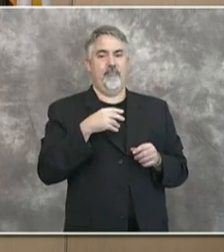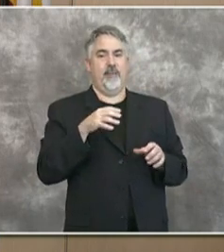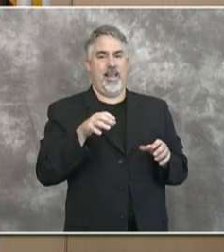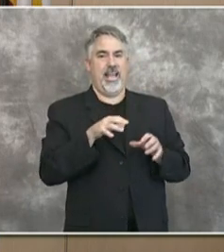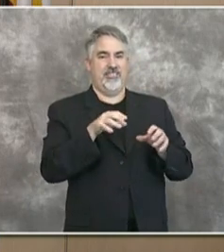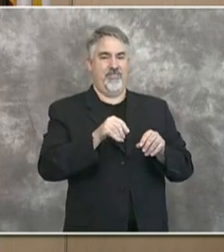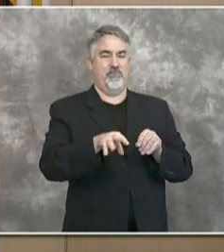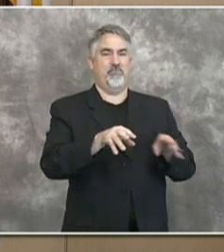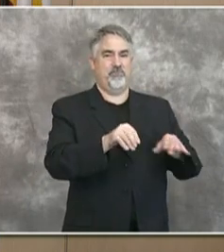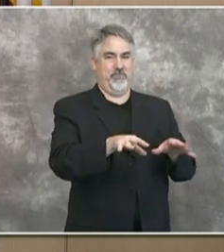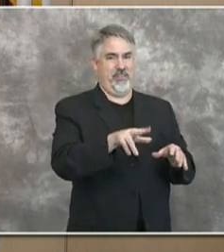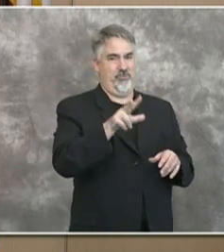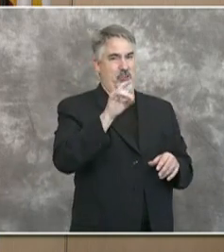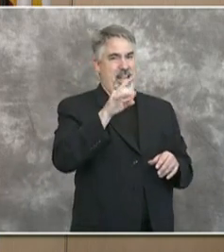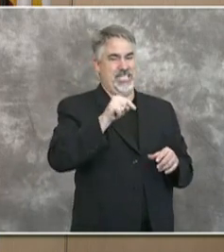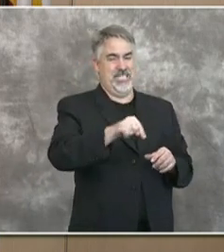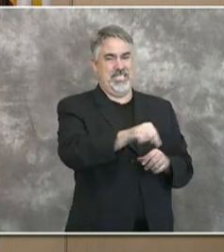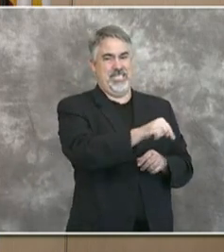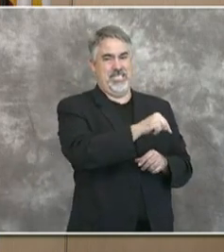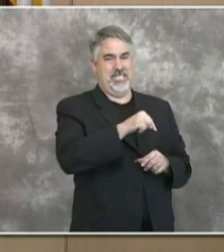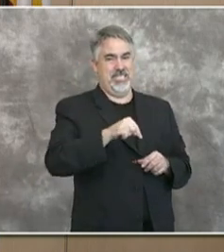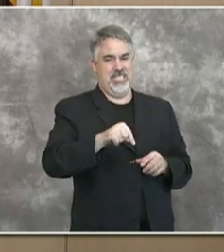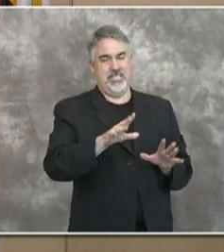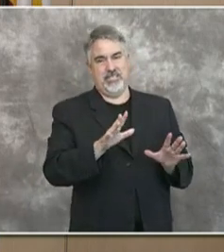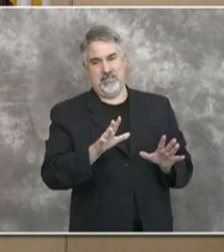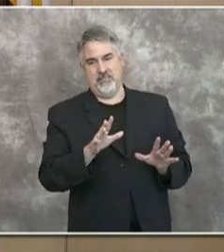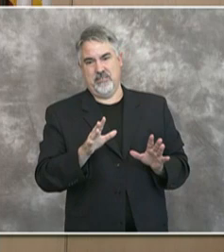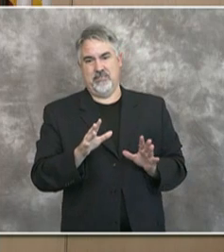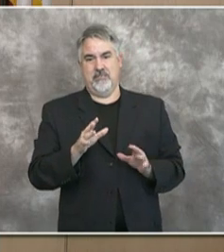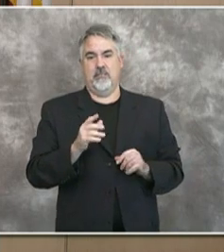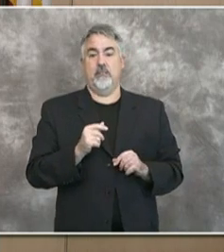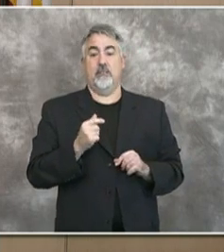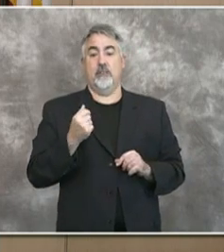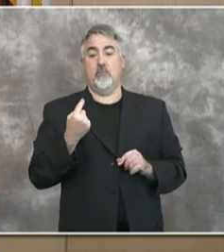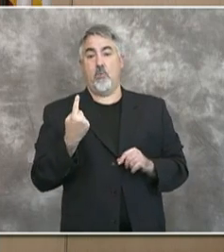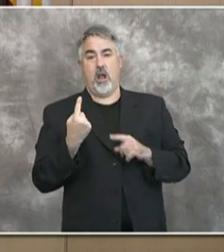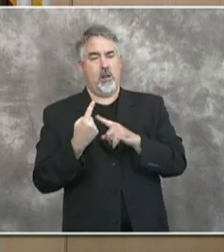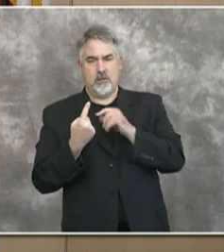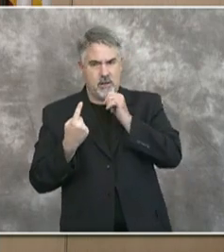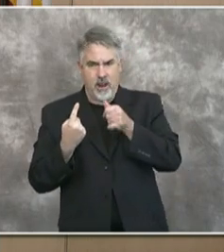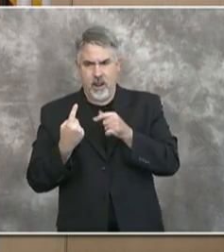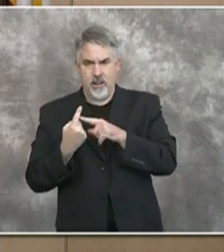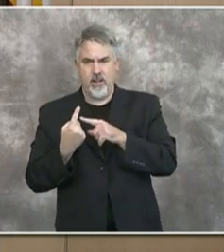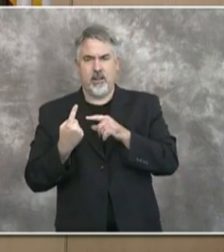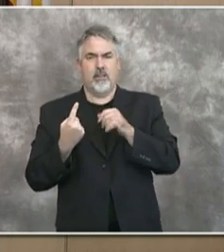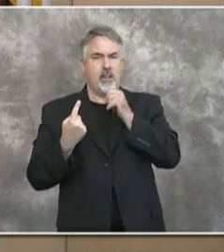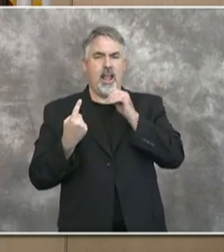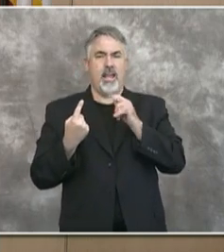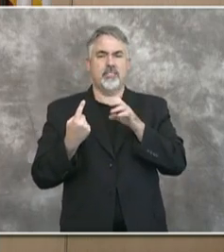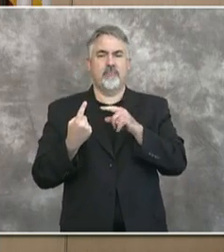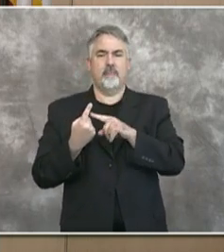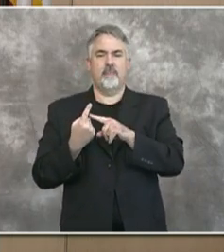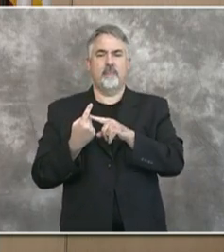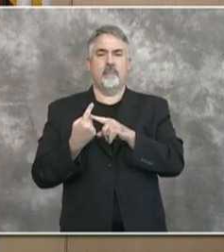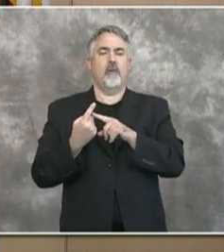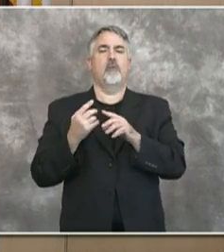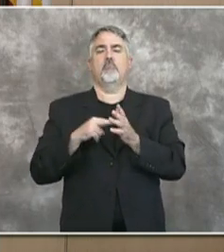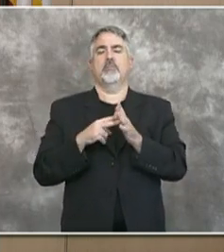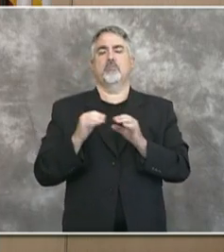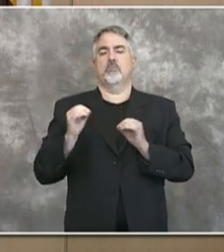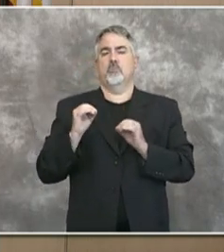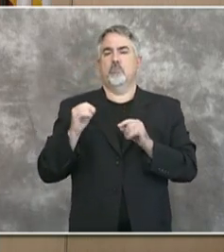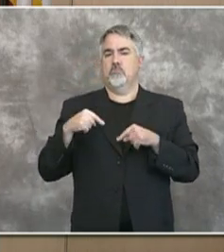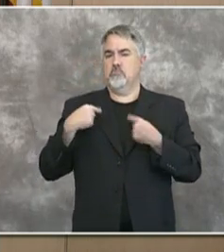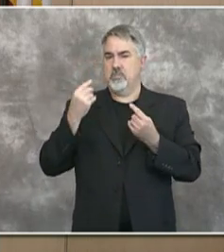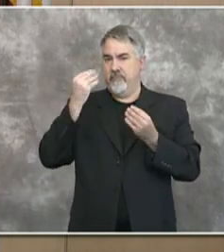1 inactive outbreak, which means there have been no new cases within the last 14 days.